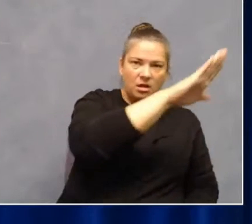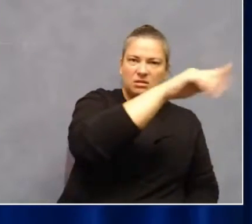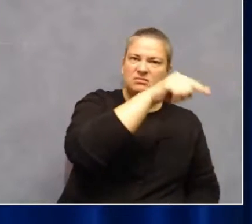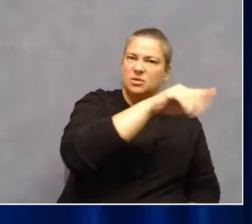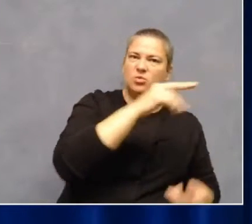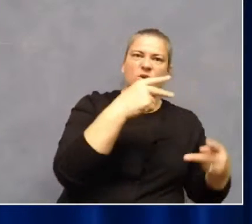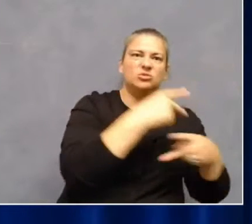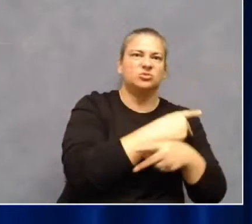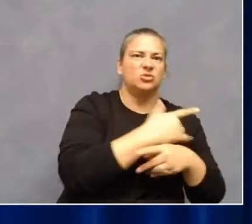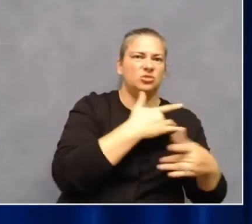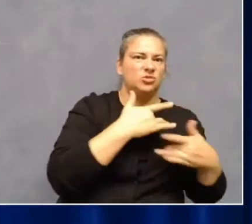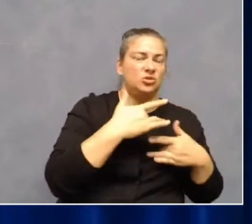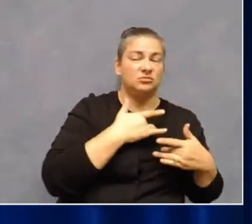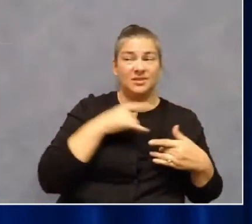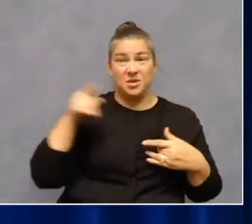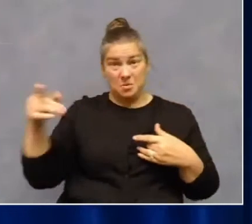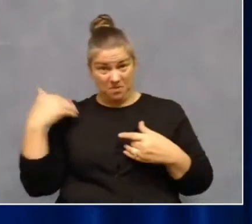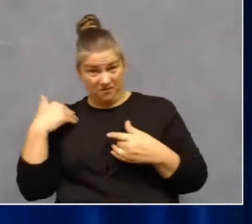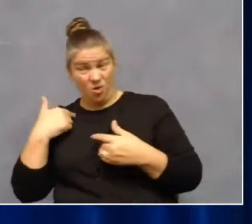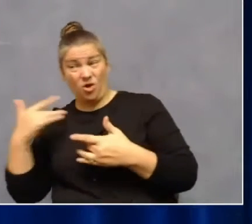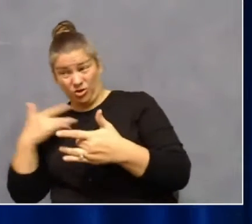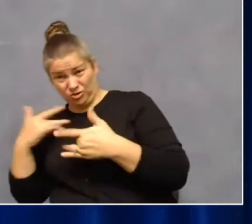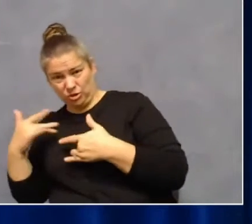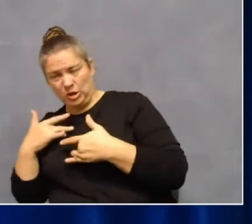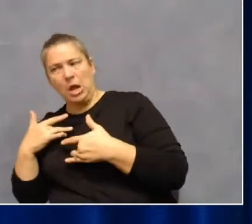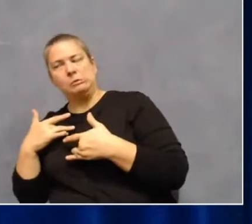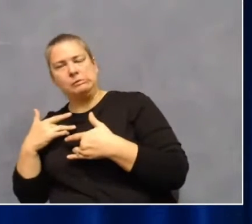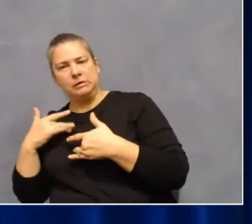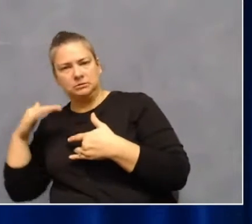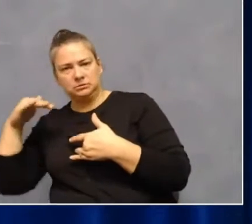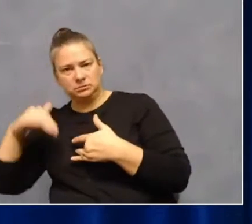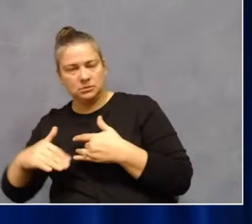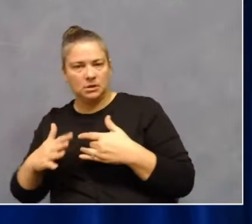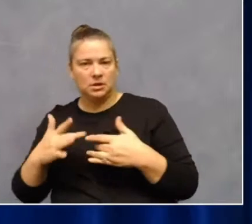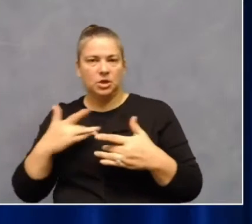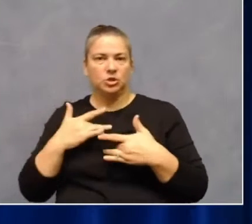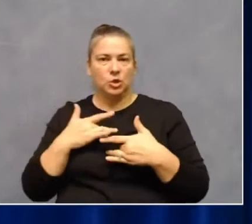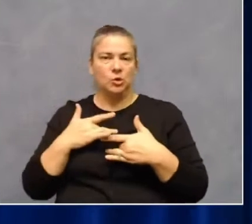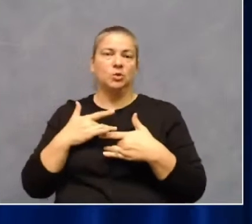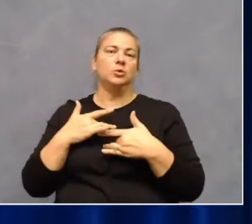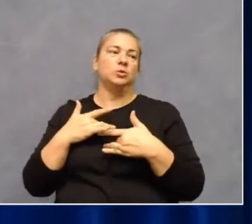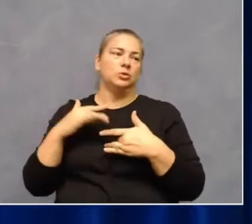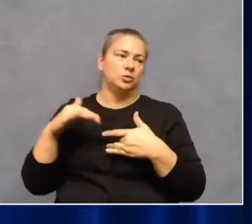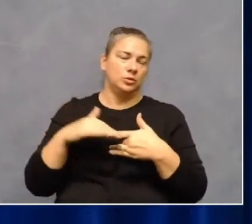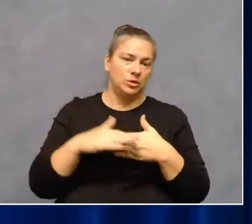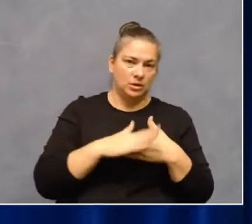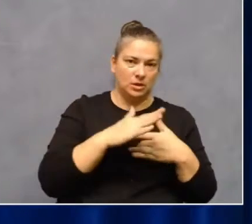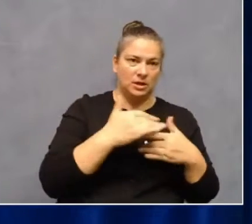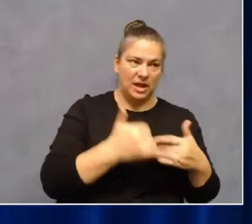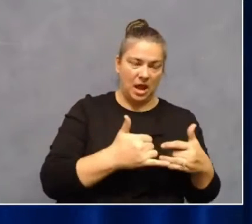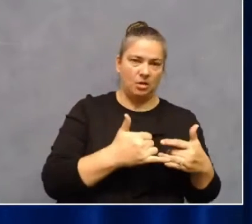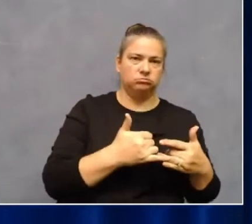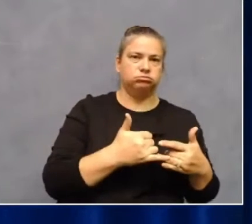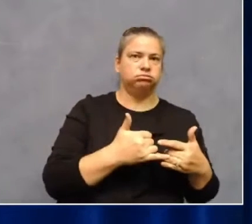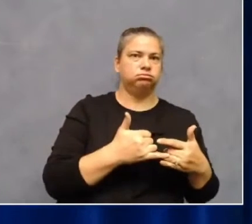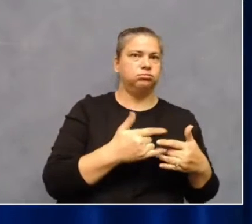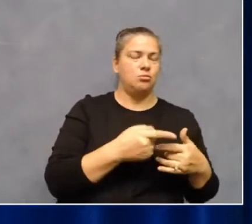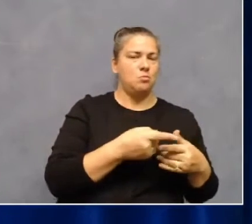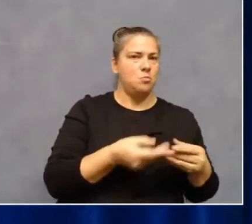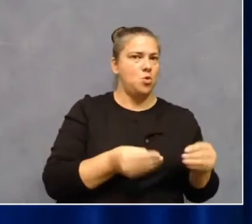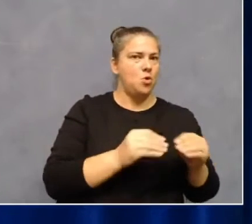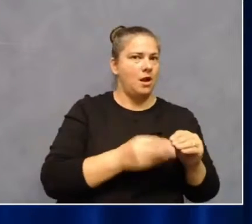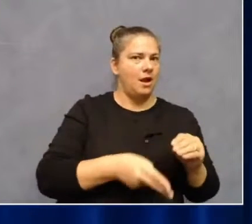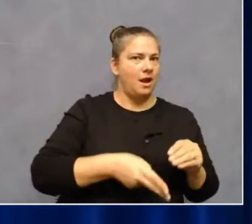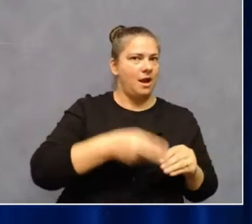at that time, but this is more concerning because, like I've said for over a month now, we're at a much higher level of